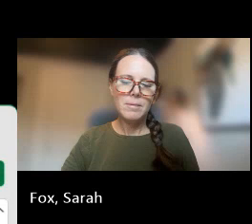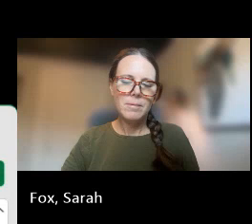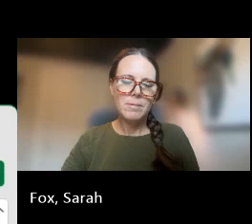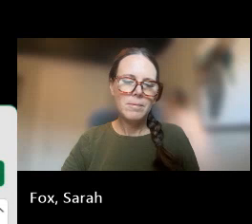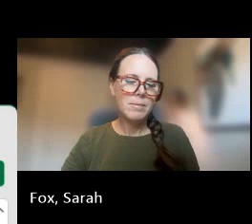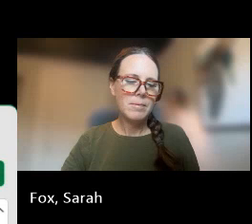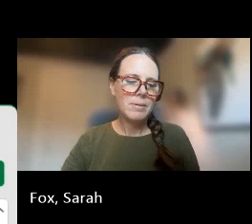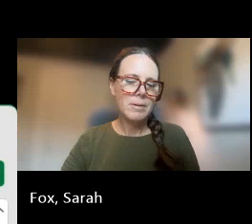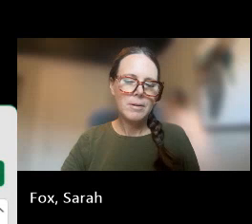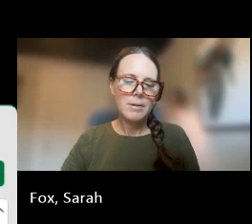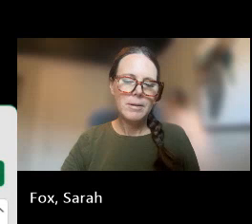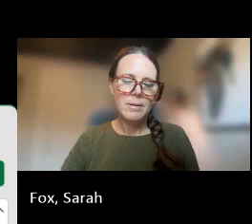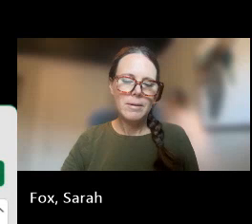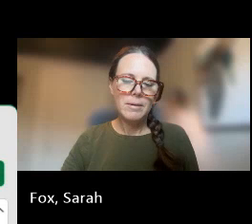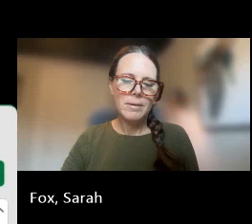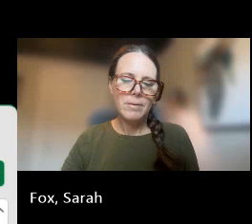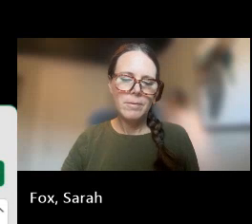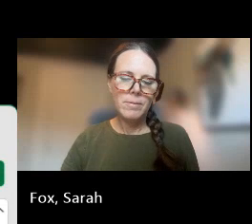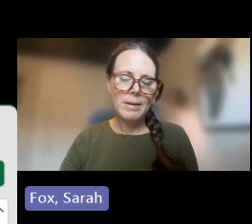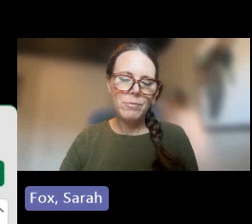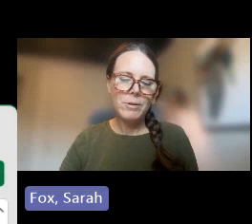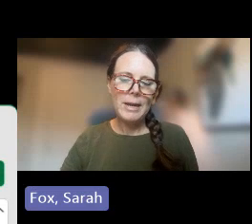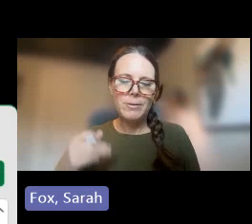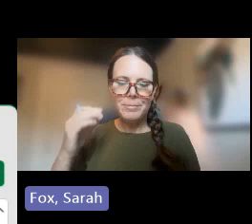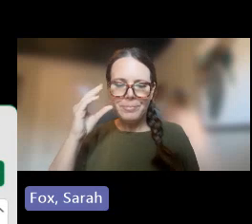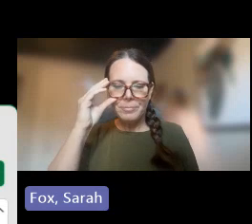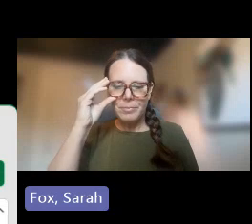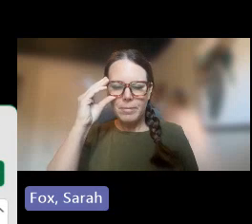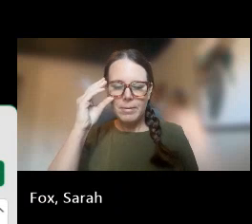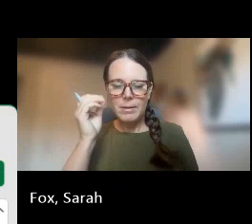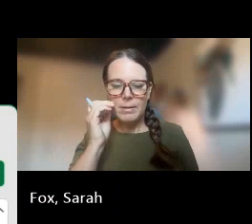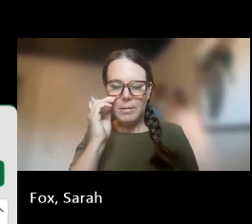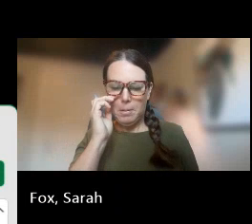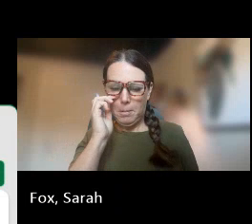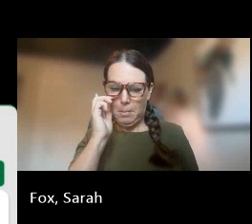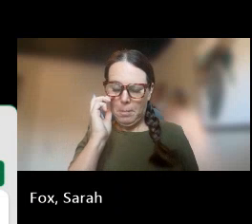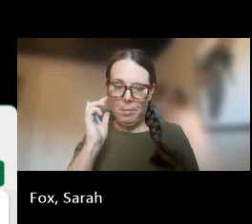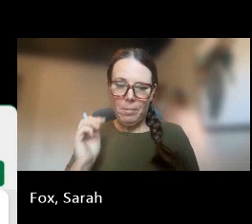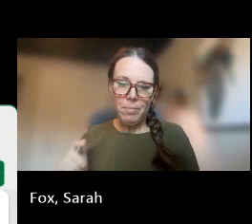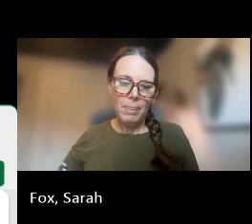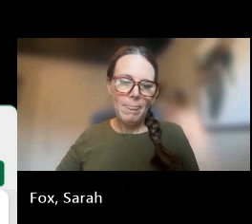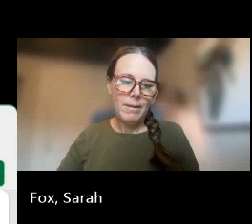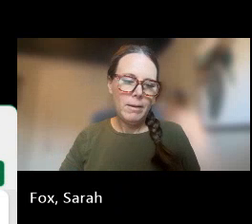Is that correct? Okay. Right, for now. Yeah.